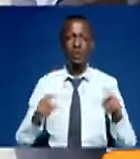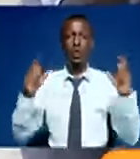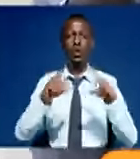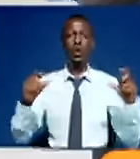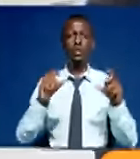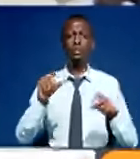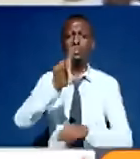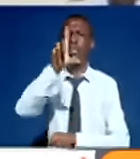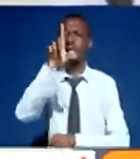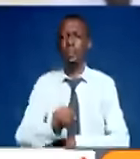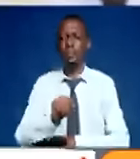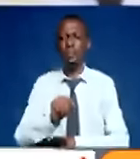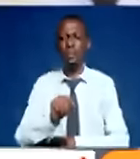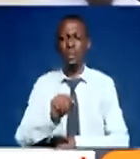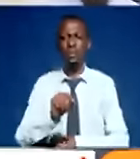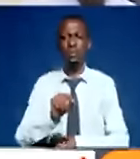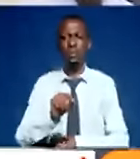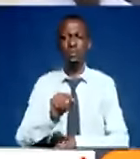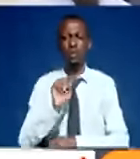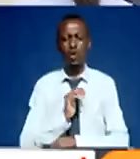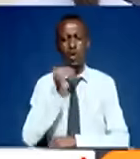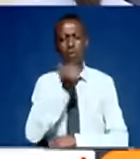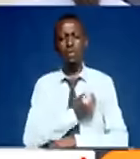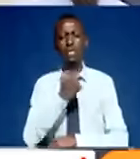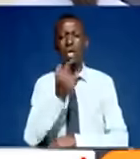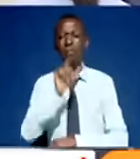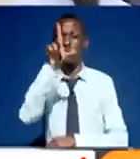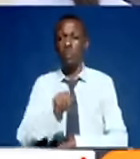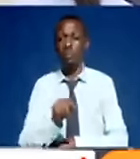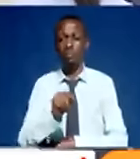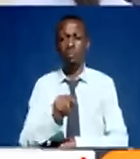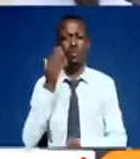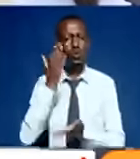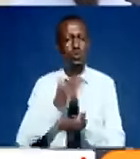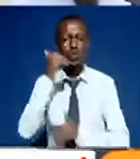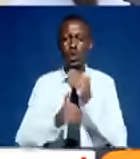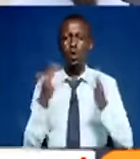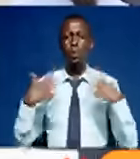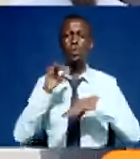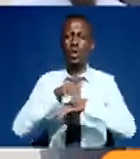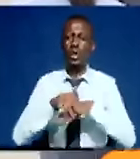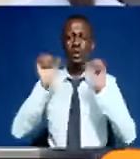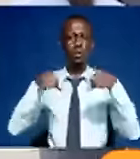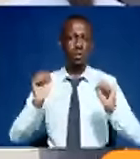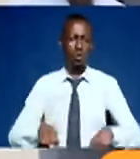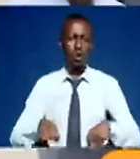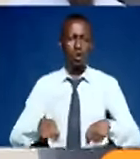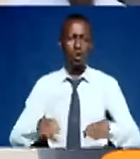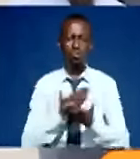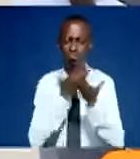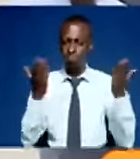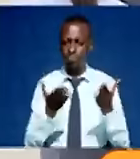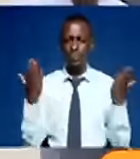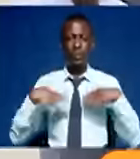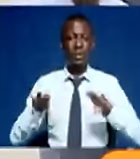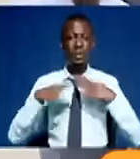affordable. Kama kamati hii committee mnatuambia affordable, iwe ni affordable kweli kwa hawa watu. Hawa watu mnawaona